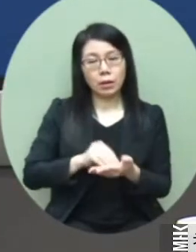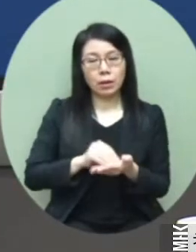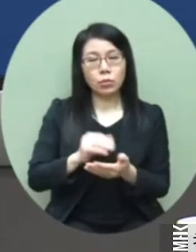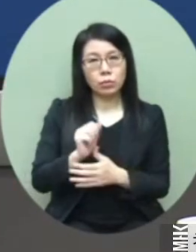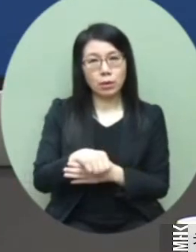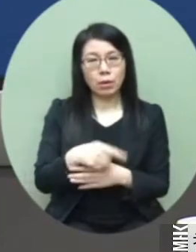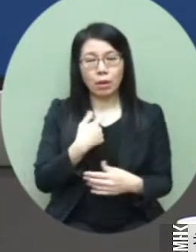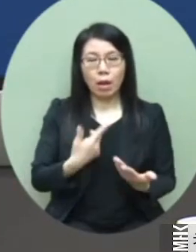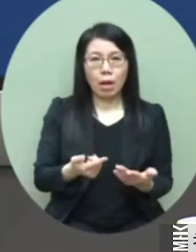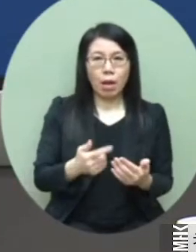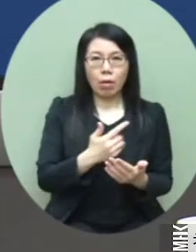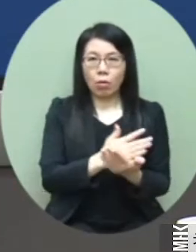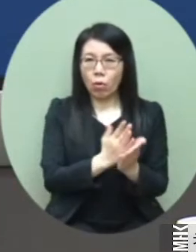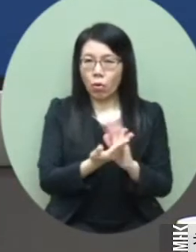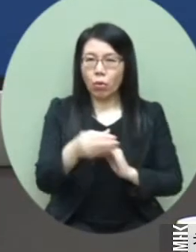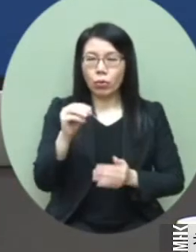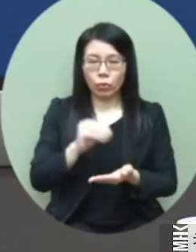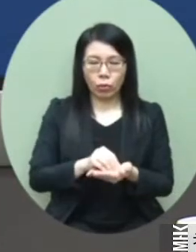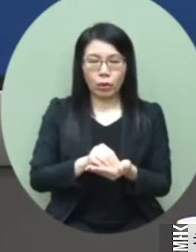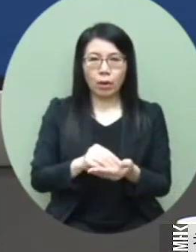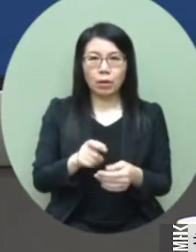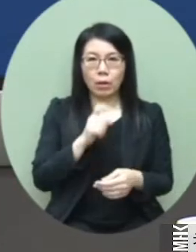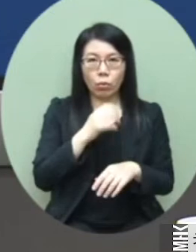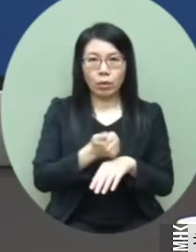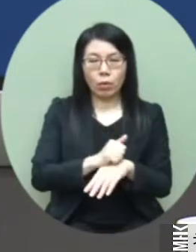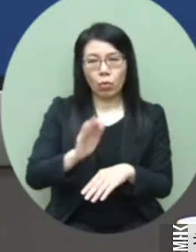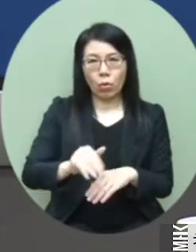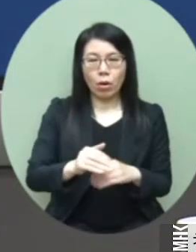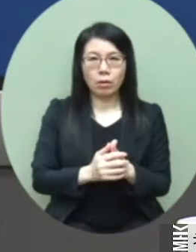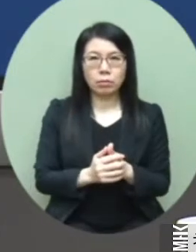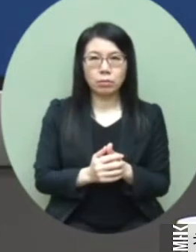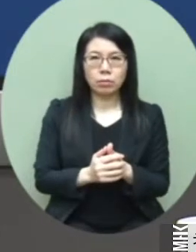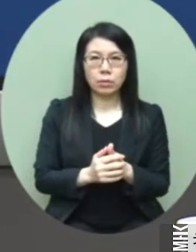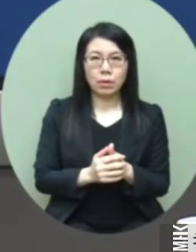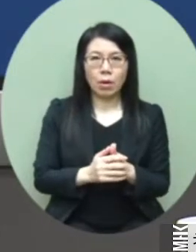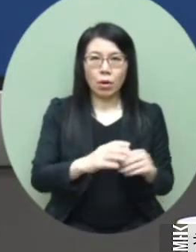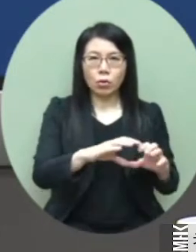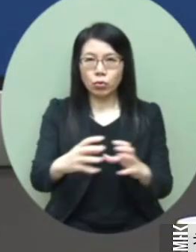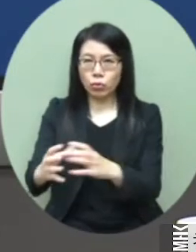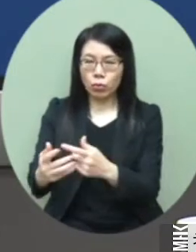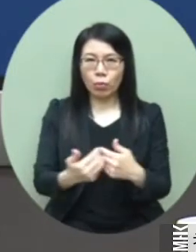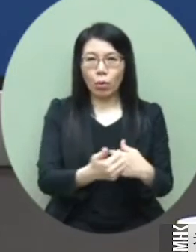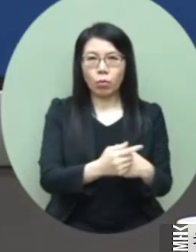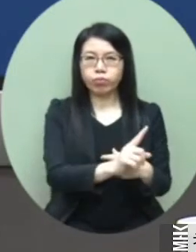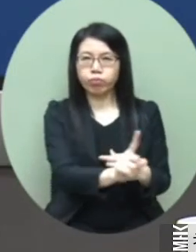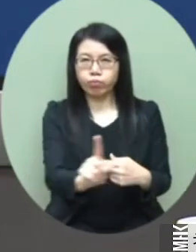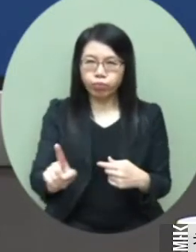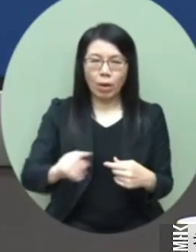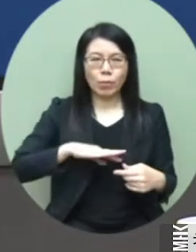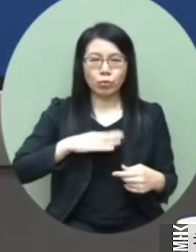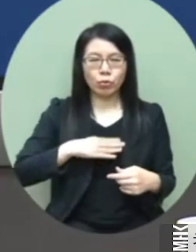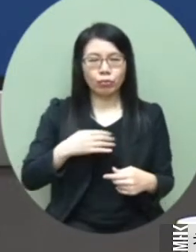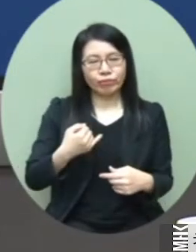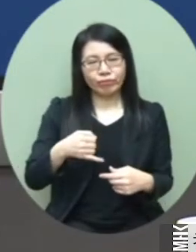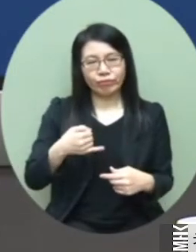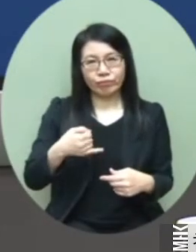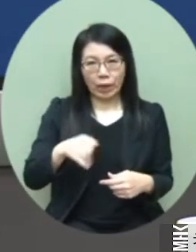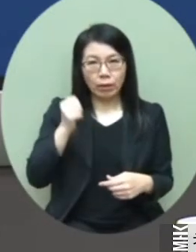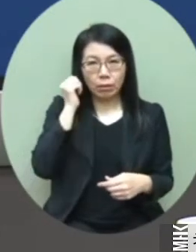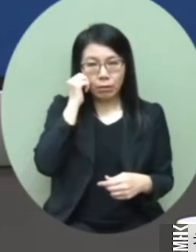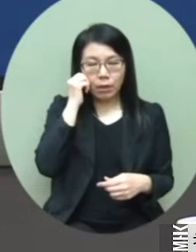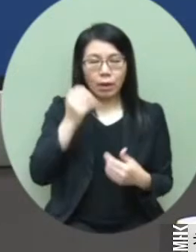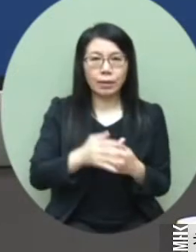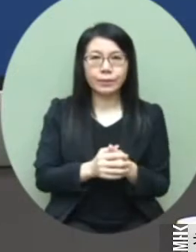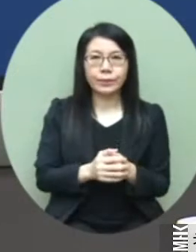terms of livelihood and everything. I have to admit that every